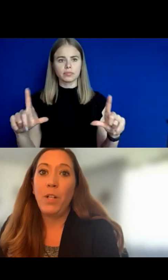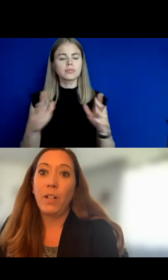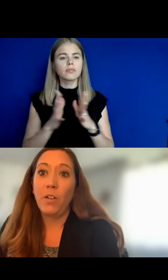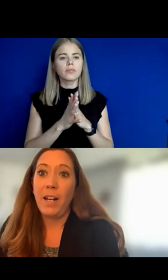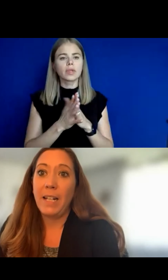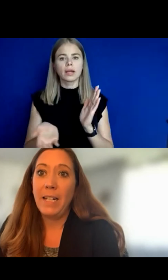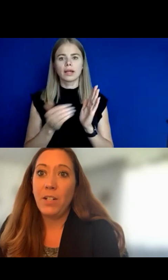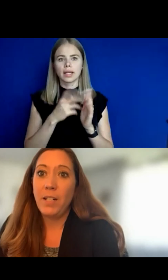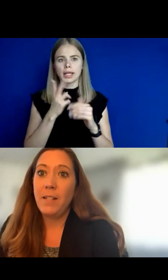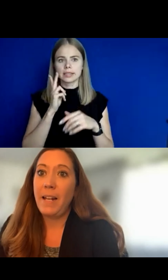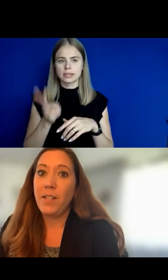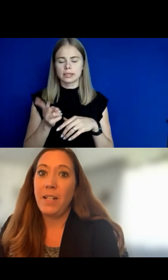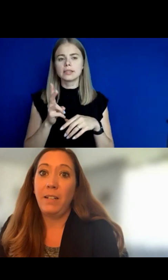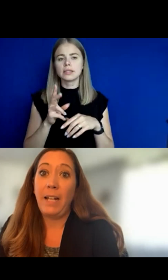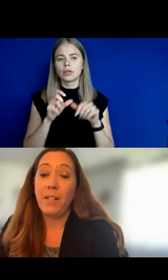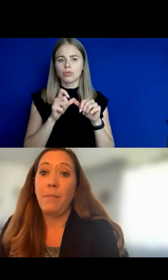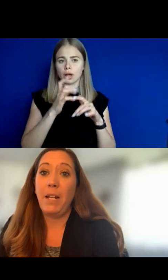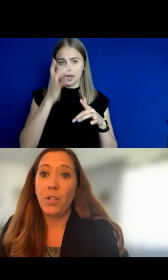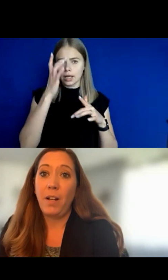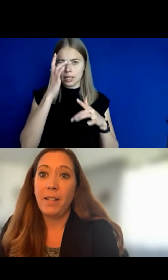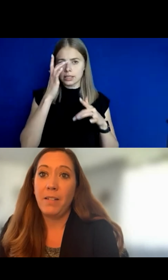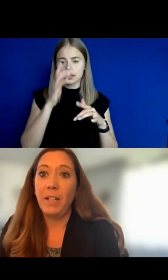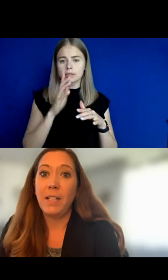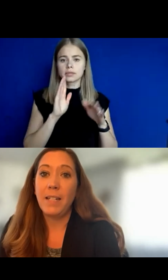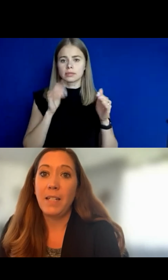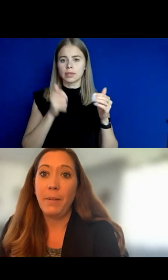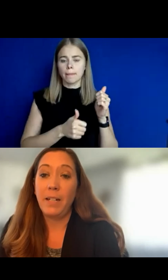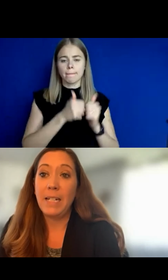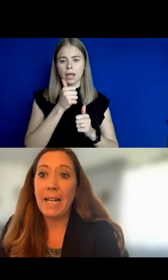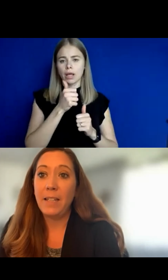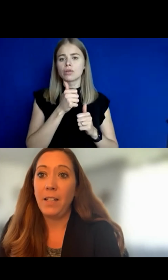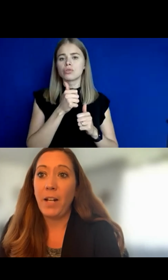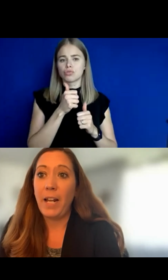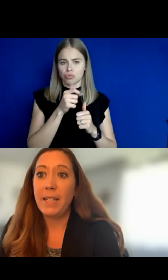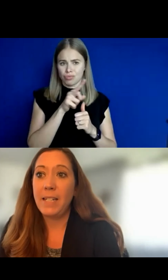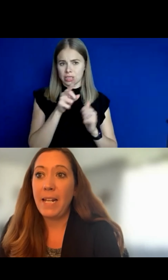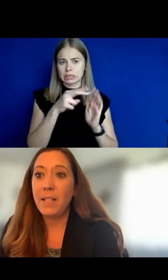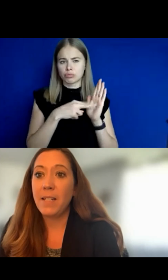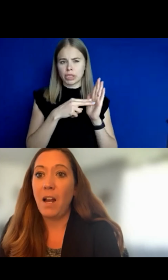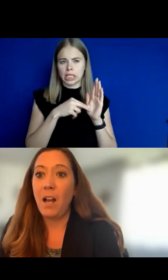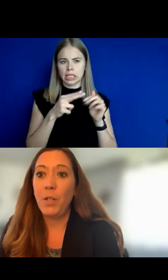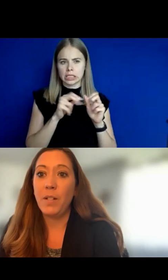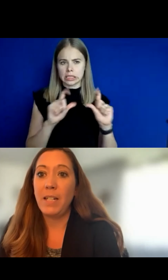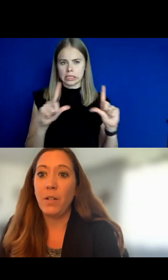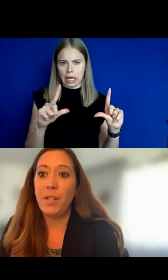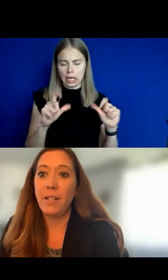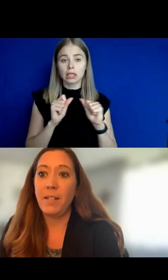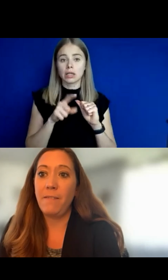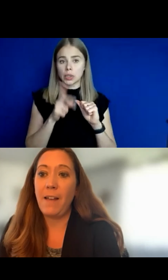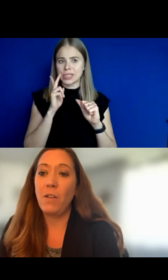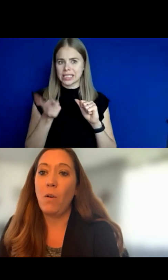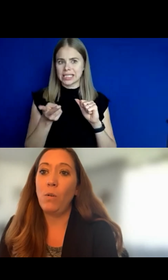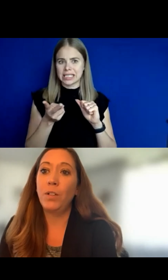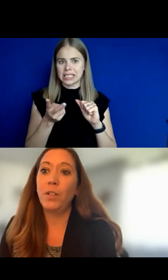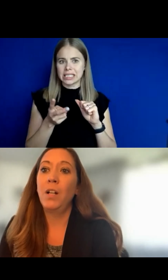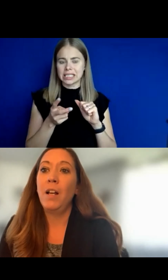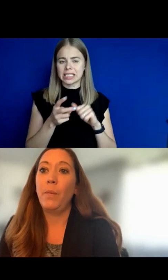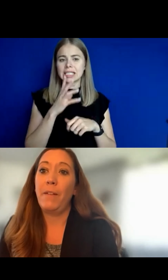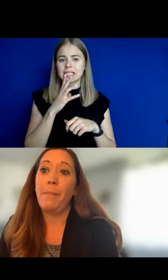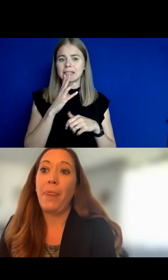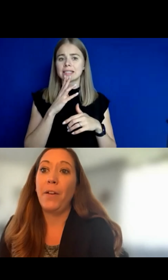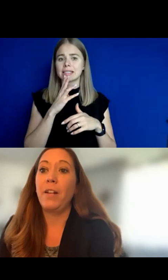Again, when you look at chronic conditions, they are singled out as the major cause of illness, disability, and death in the United States. You can see those 65 and